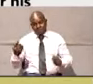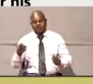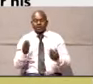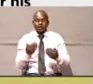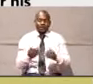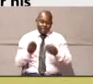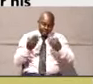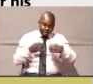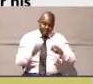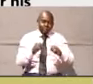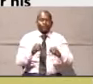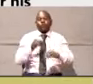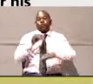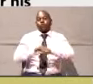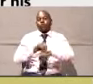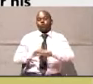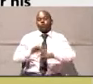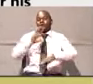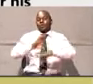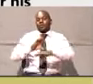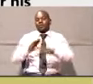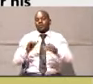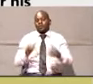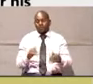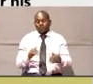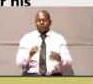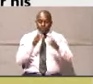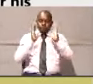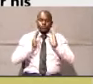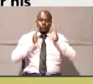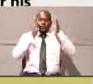made acting provost of Mukono Cathedral by Bishop Michael Senyimba